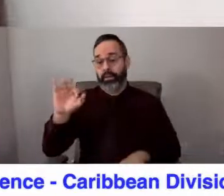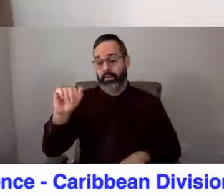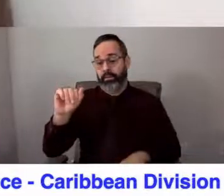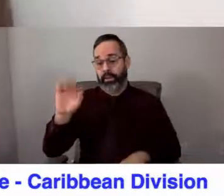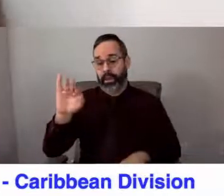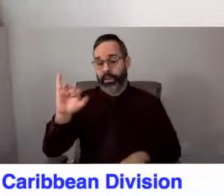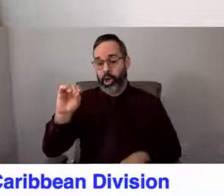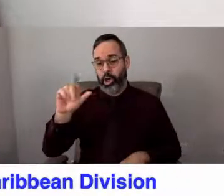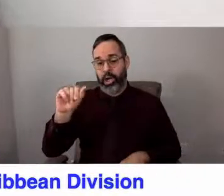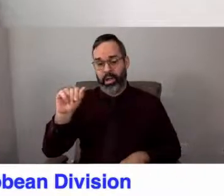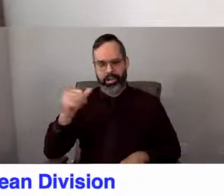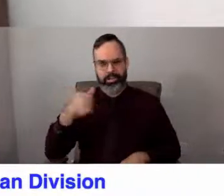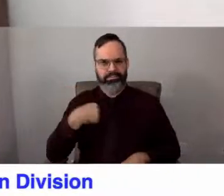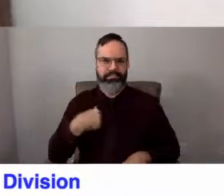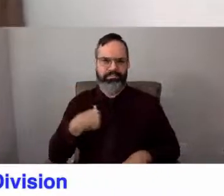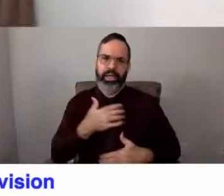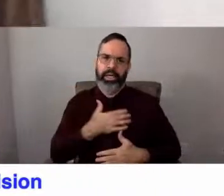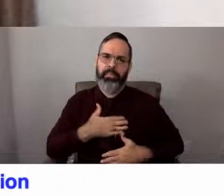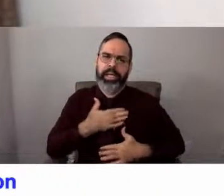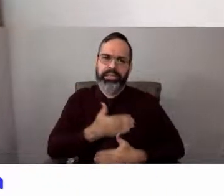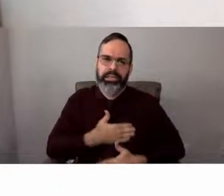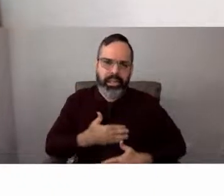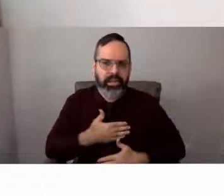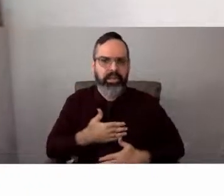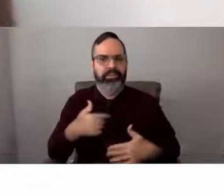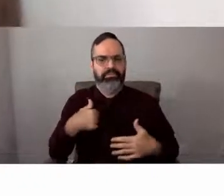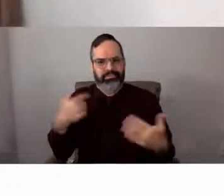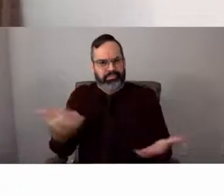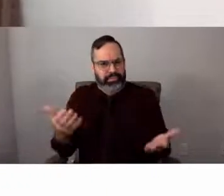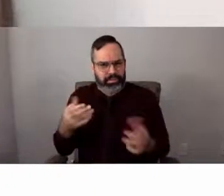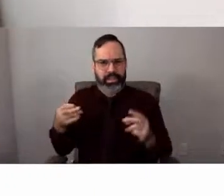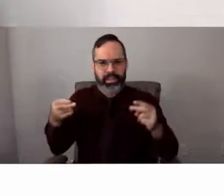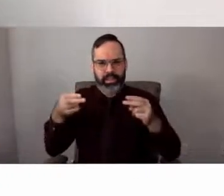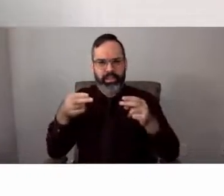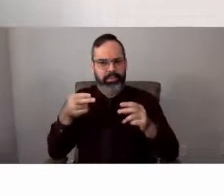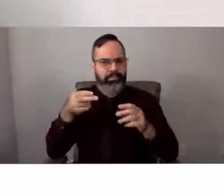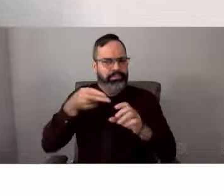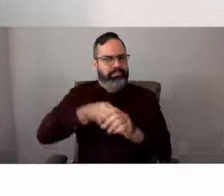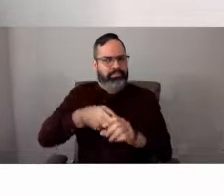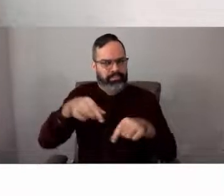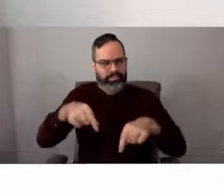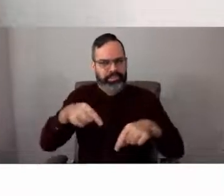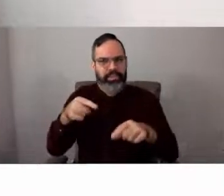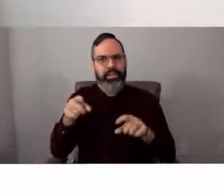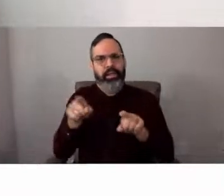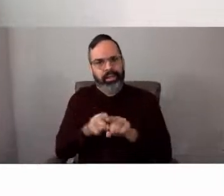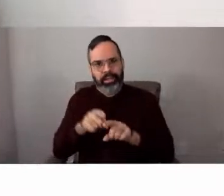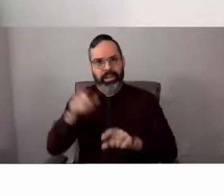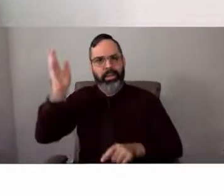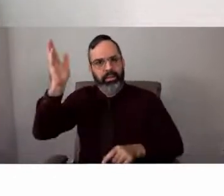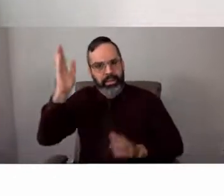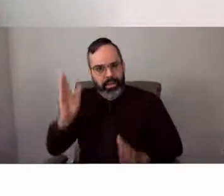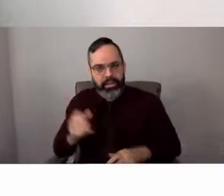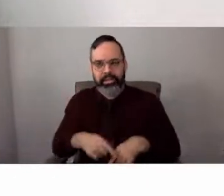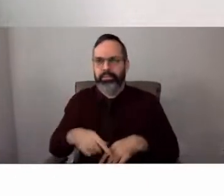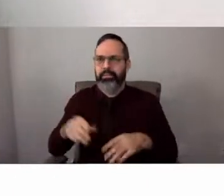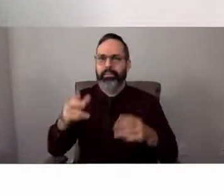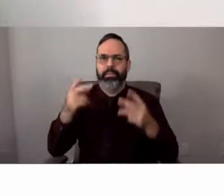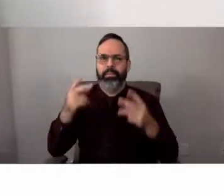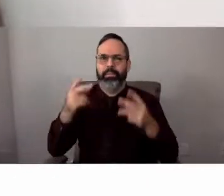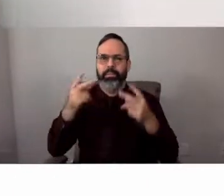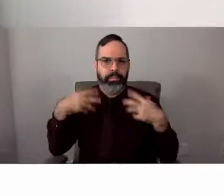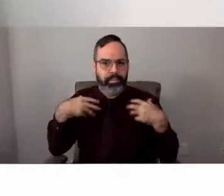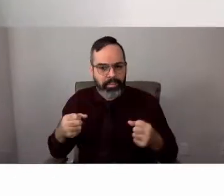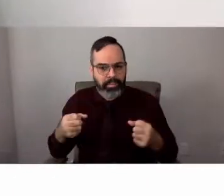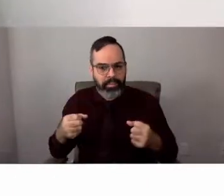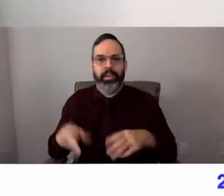is a pleasure for me to be here as a speaker, as a public health professional, as a